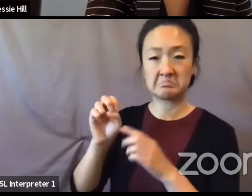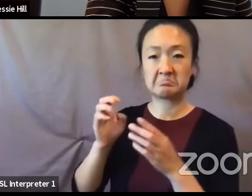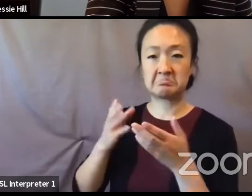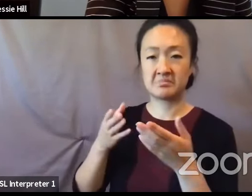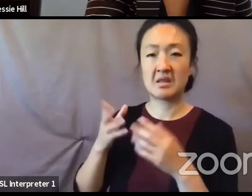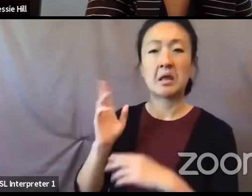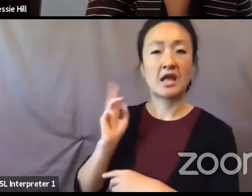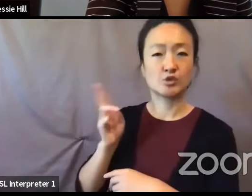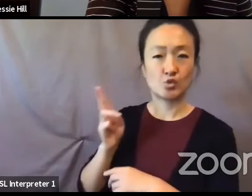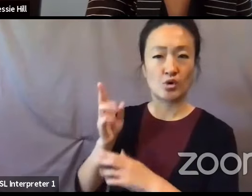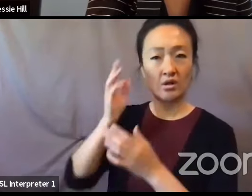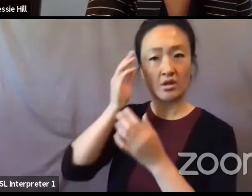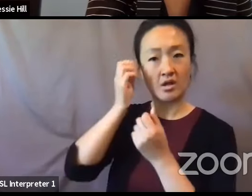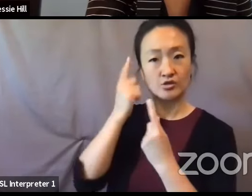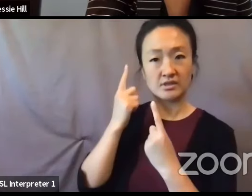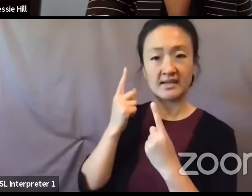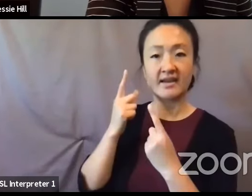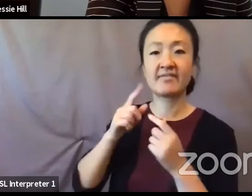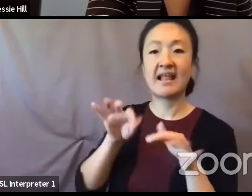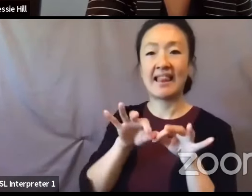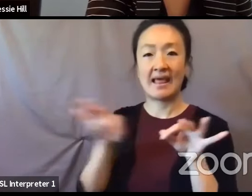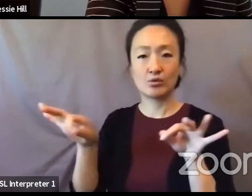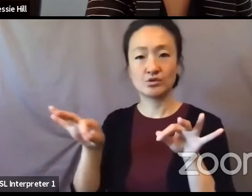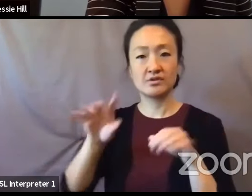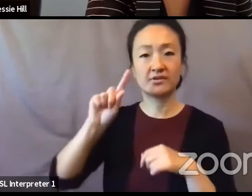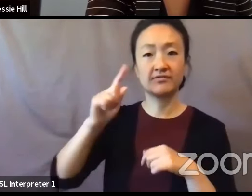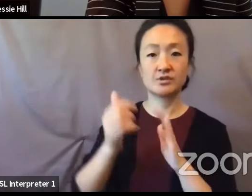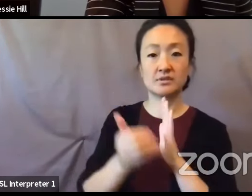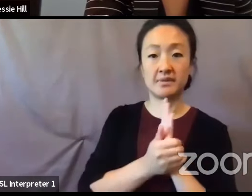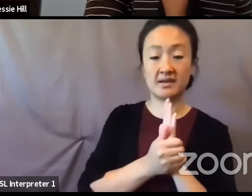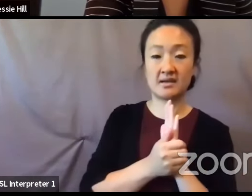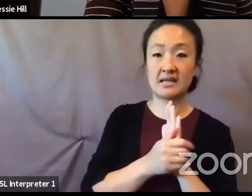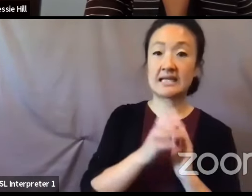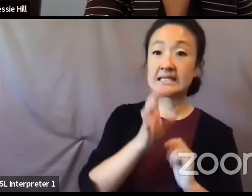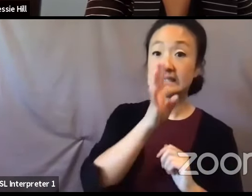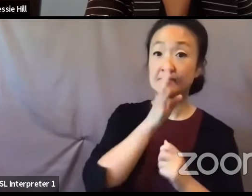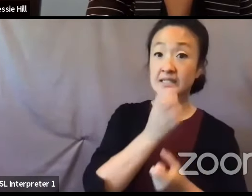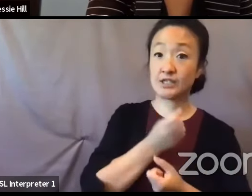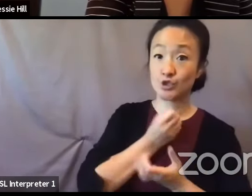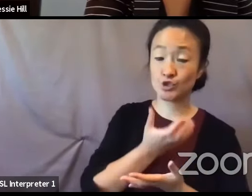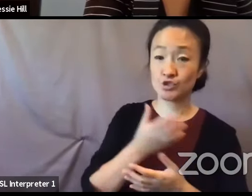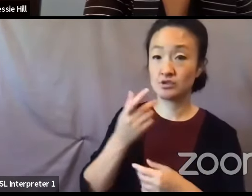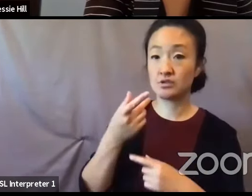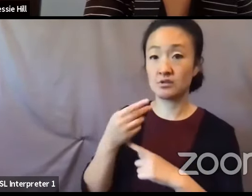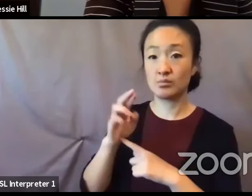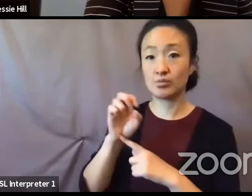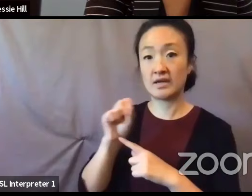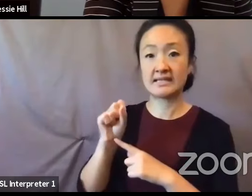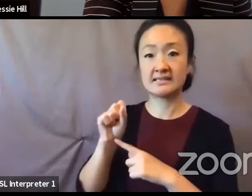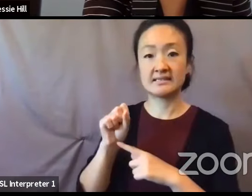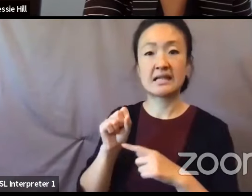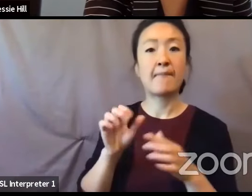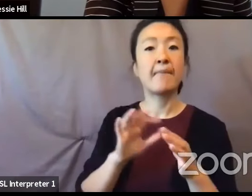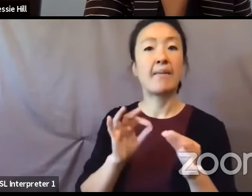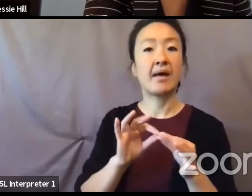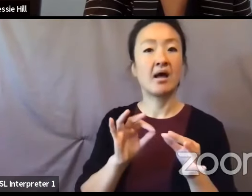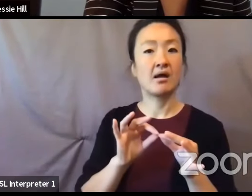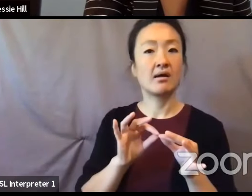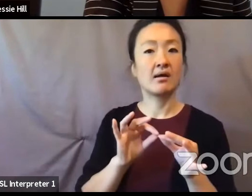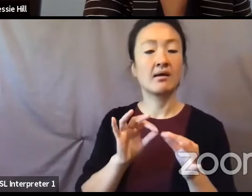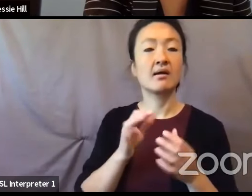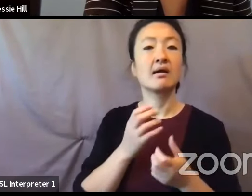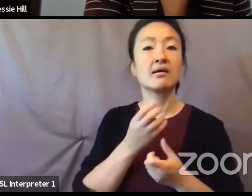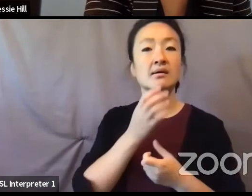historical understanding of the language of the First Amendment is that speech and press are about speaking and printing, not